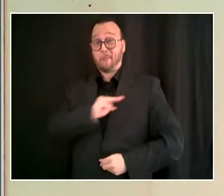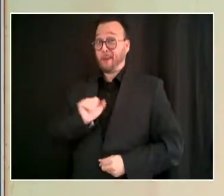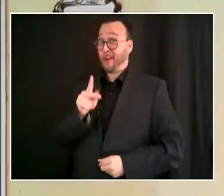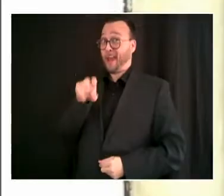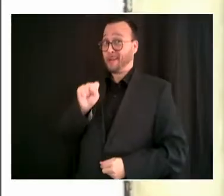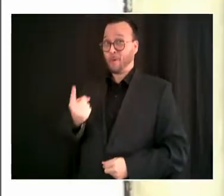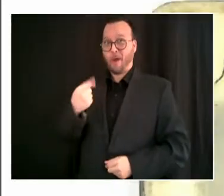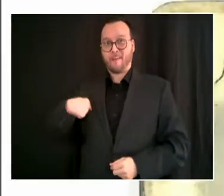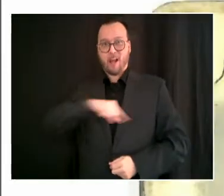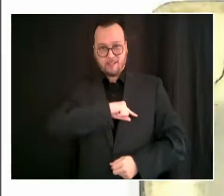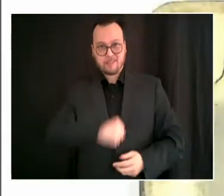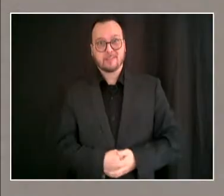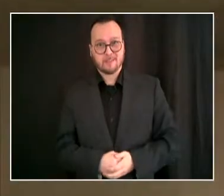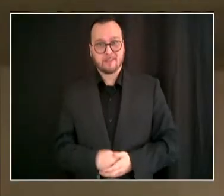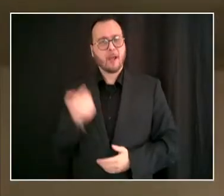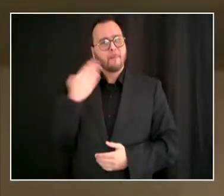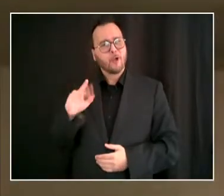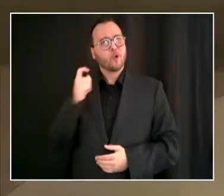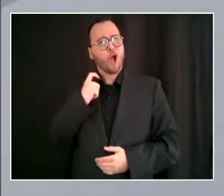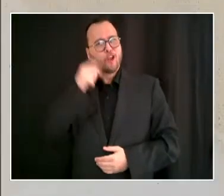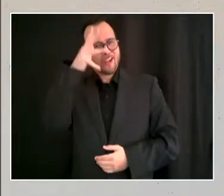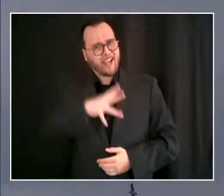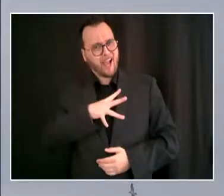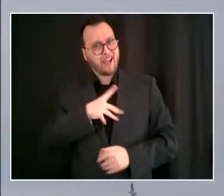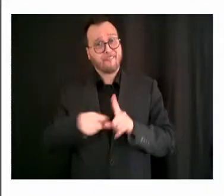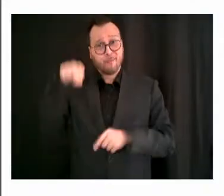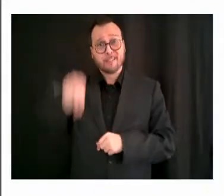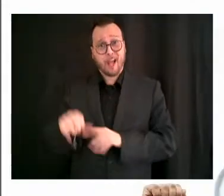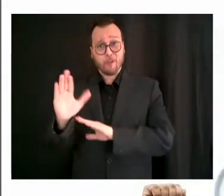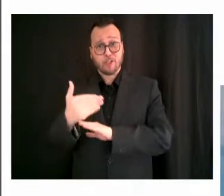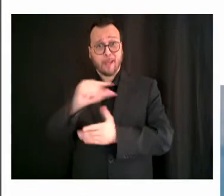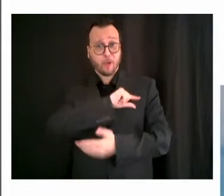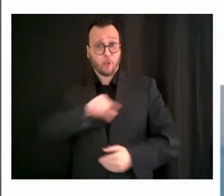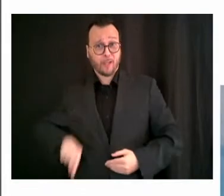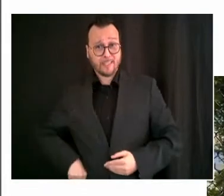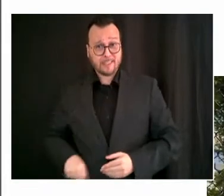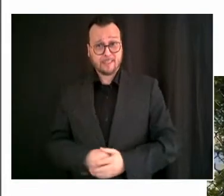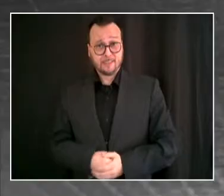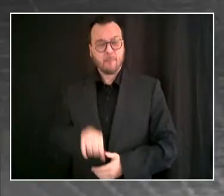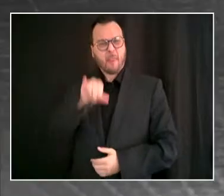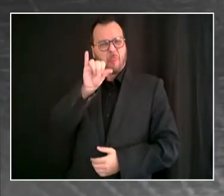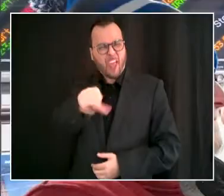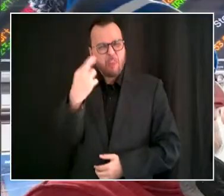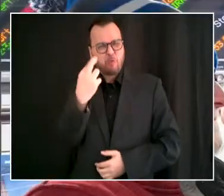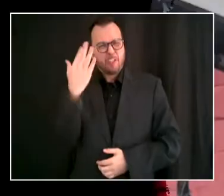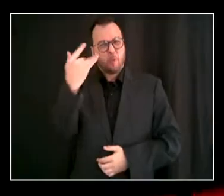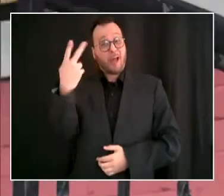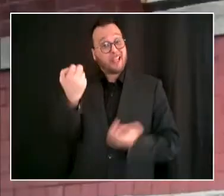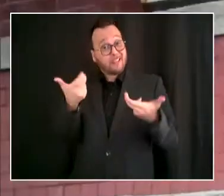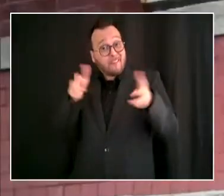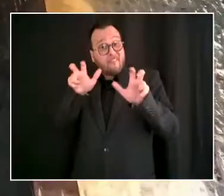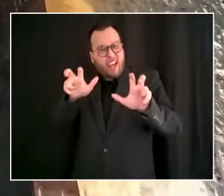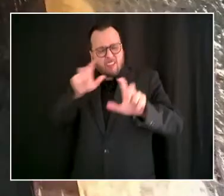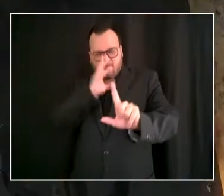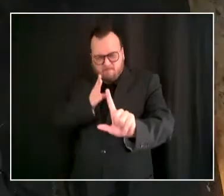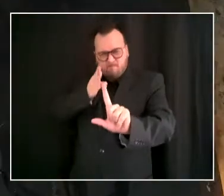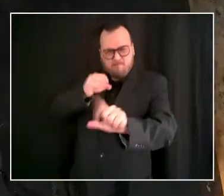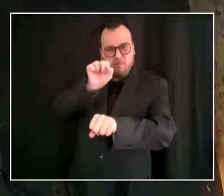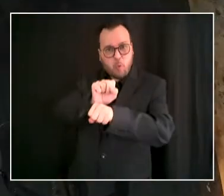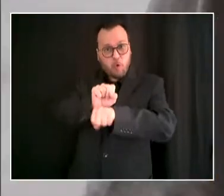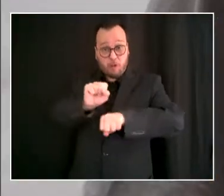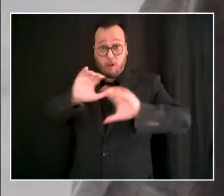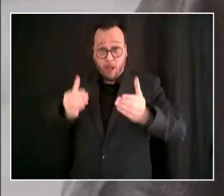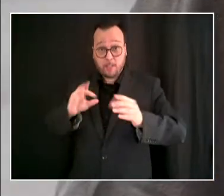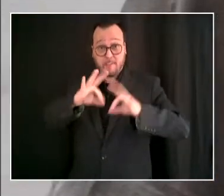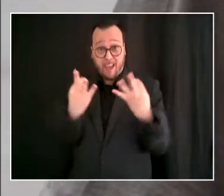us, a blue-collar guy from South Jamaica, Queens. That's why he is invested in the working class families who power our